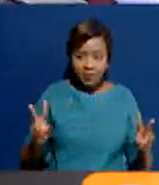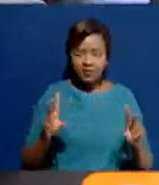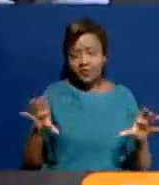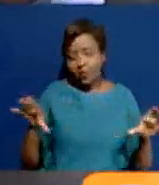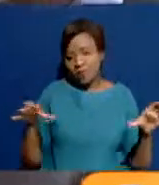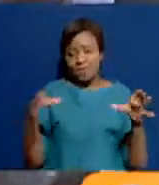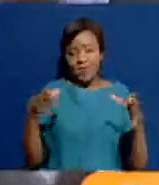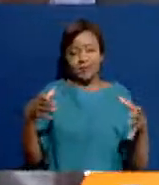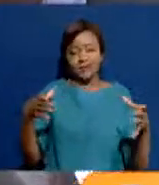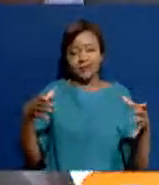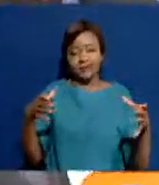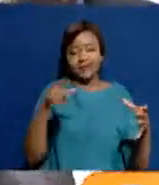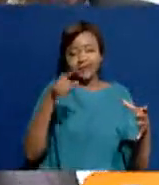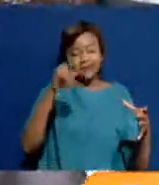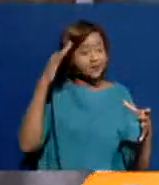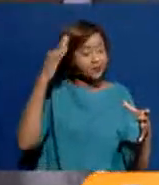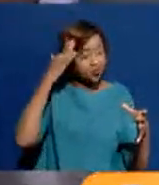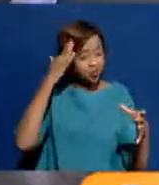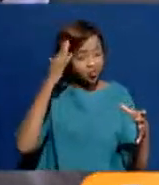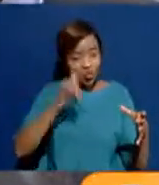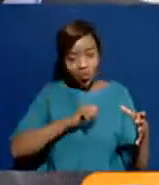ya kwamba sisi